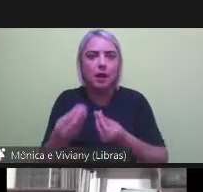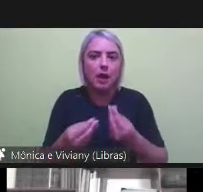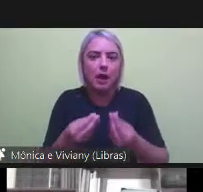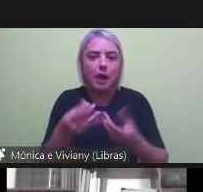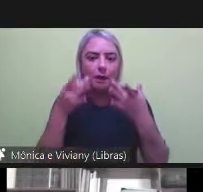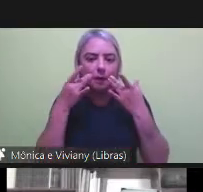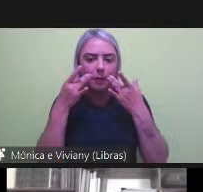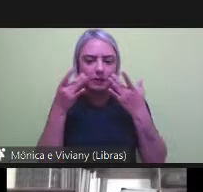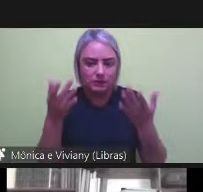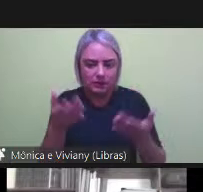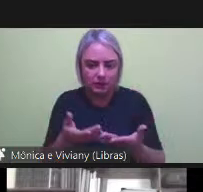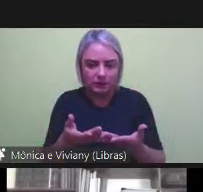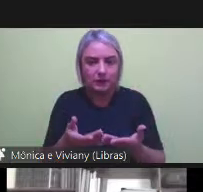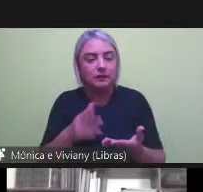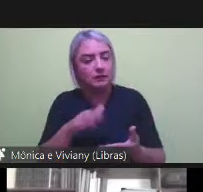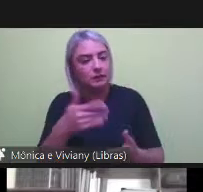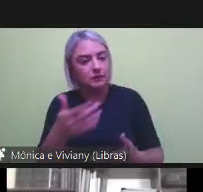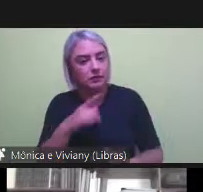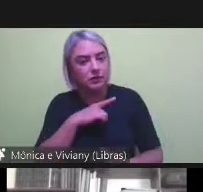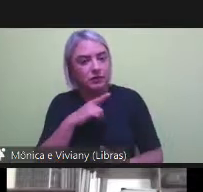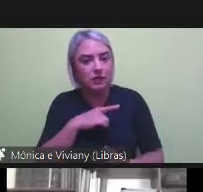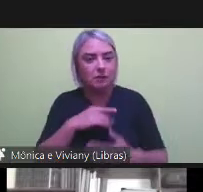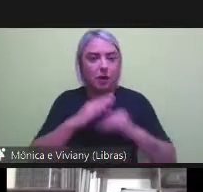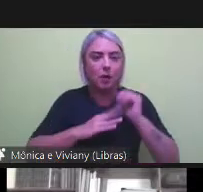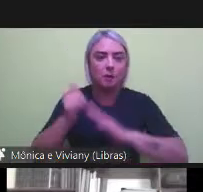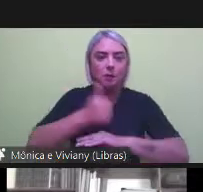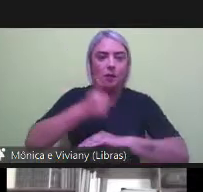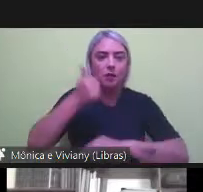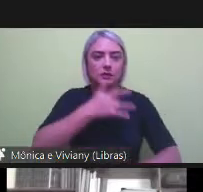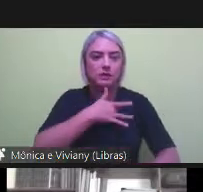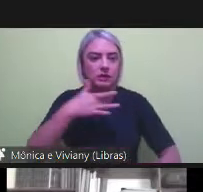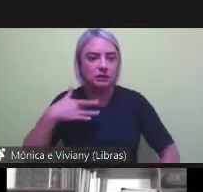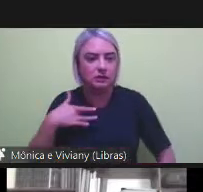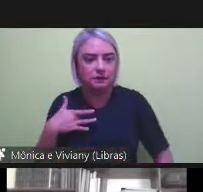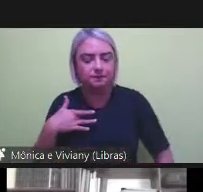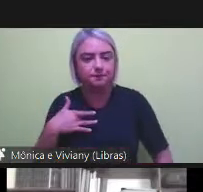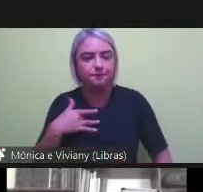The methodology was the healthcare professional,